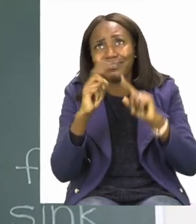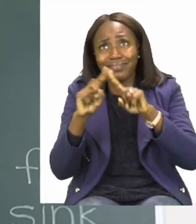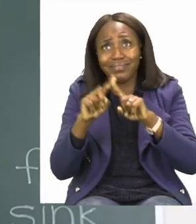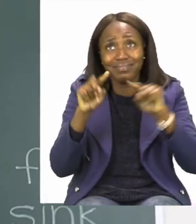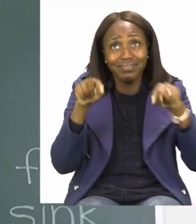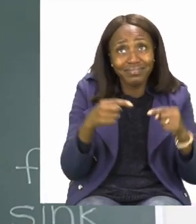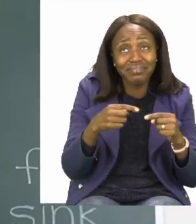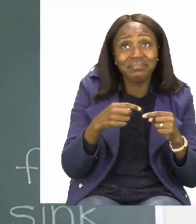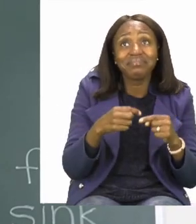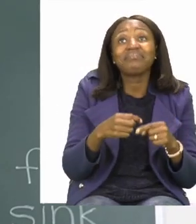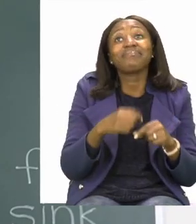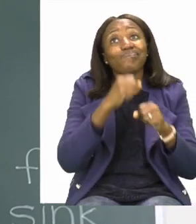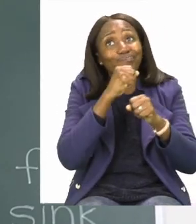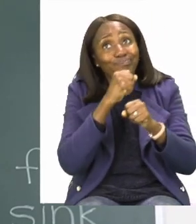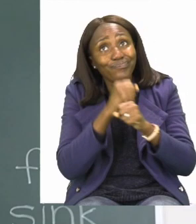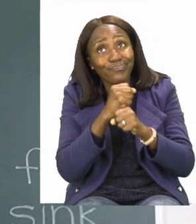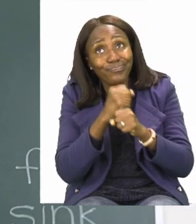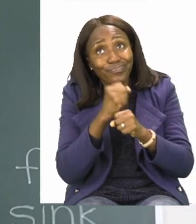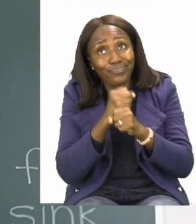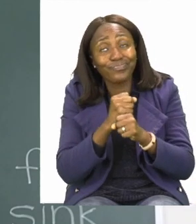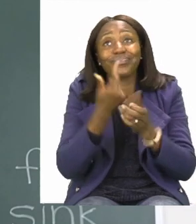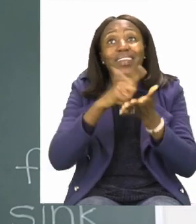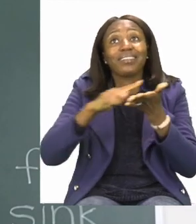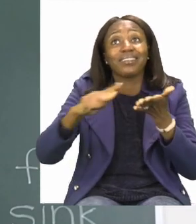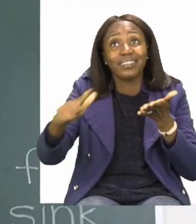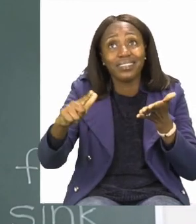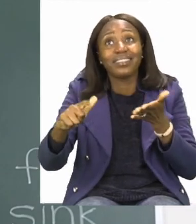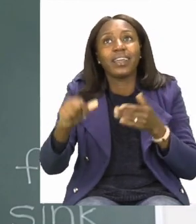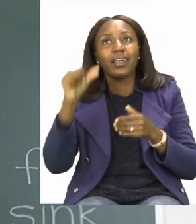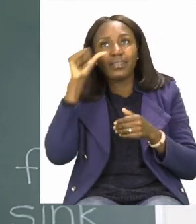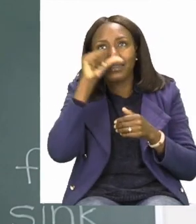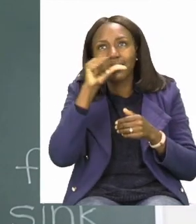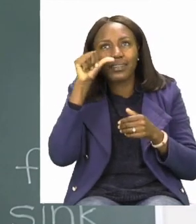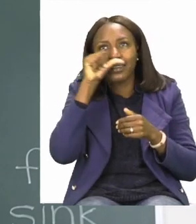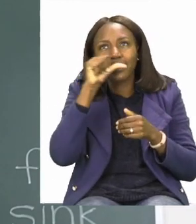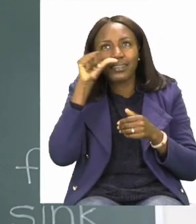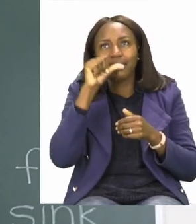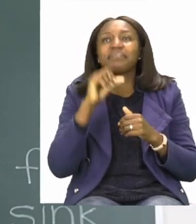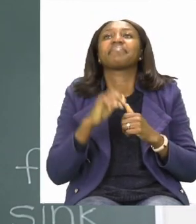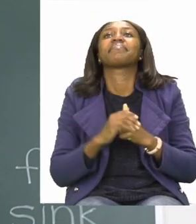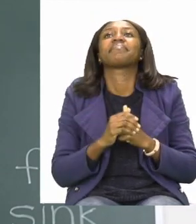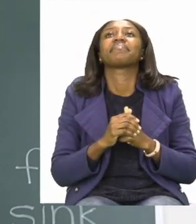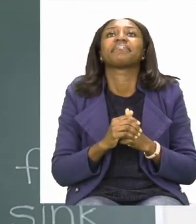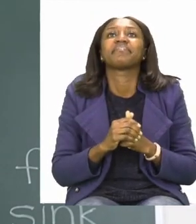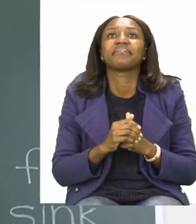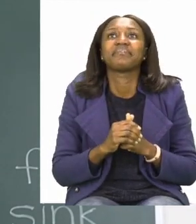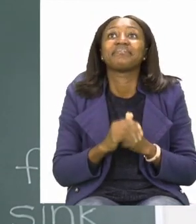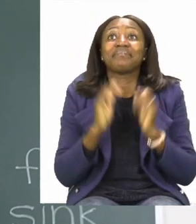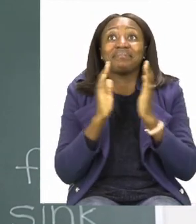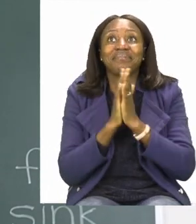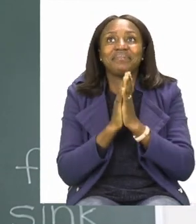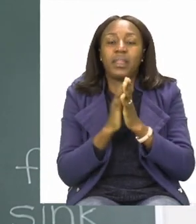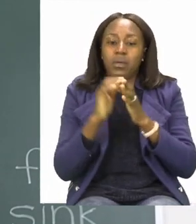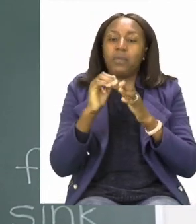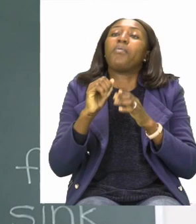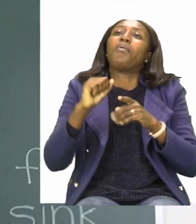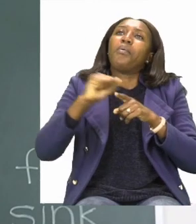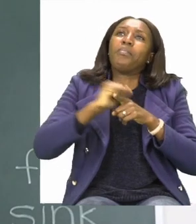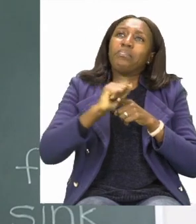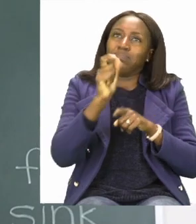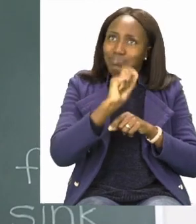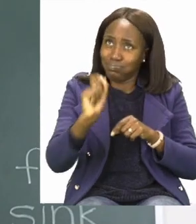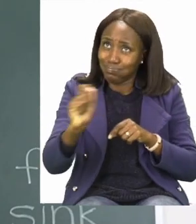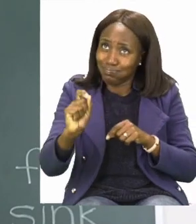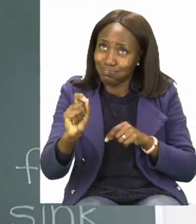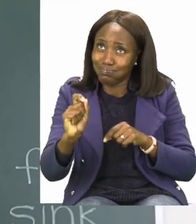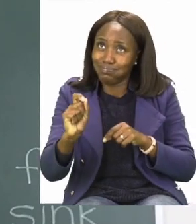that involve sinking. So these are our words, boys and girls. Go ahead and trace them neatly. Remember the